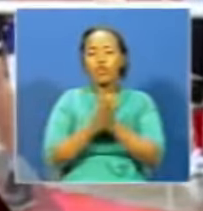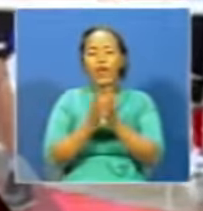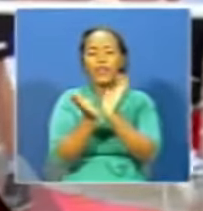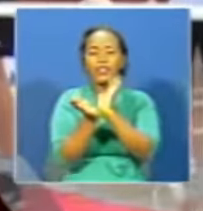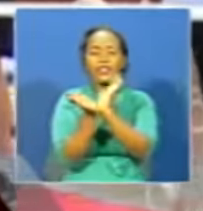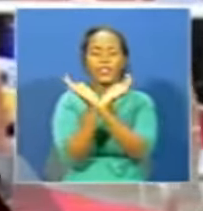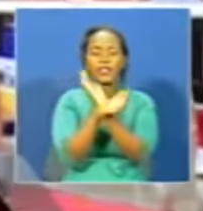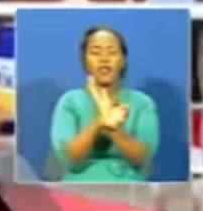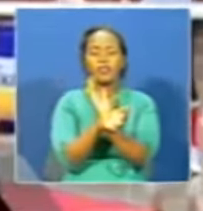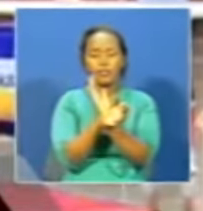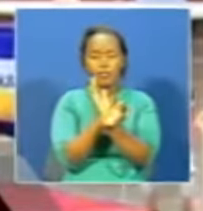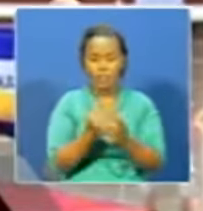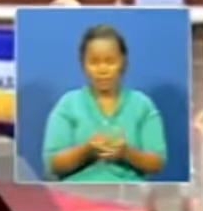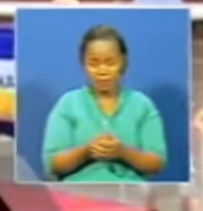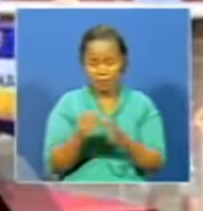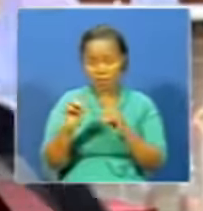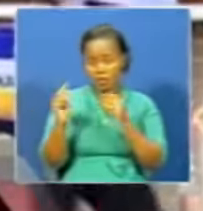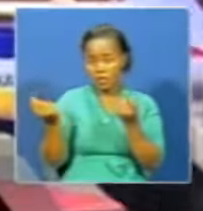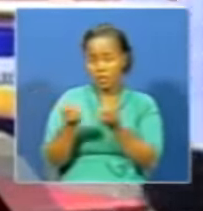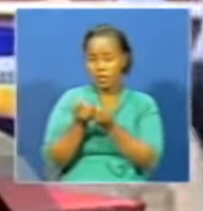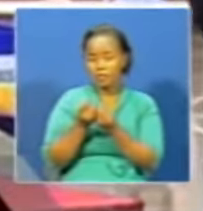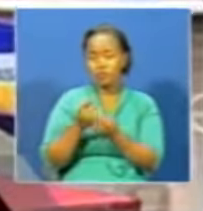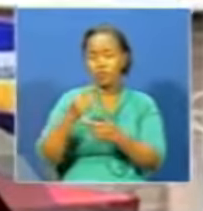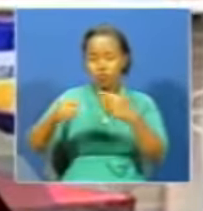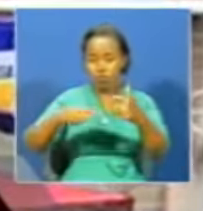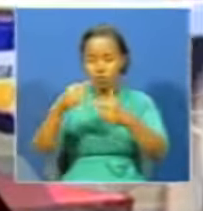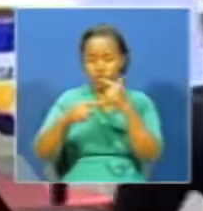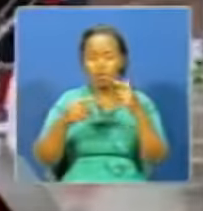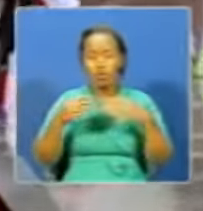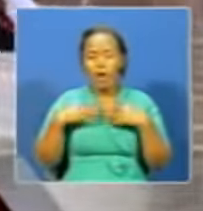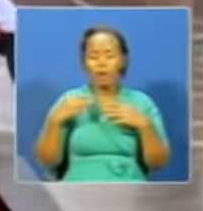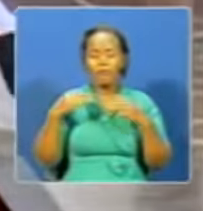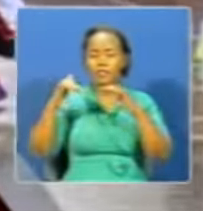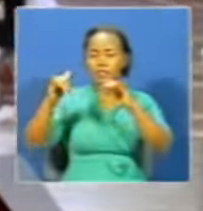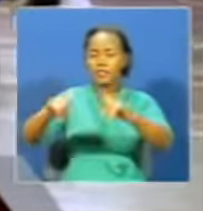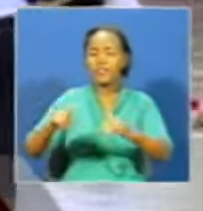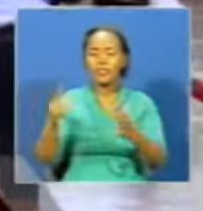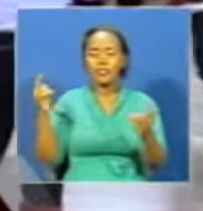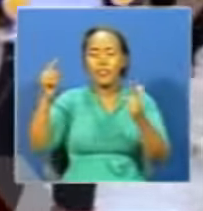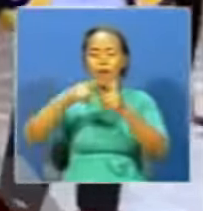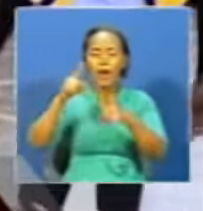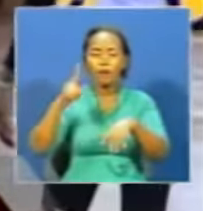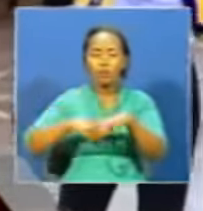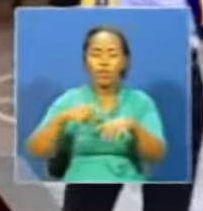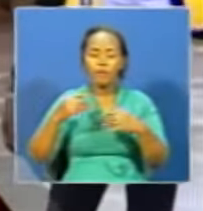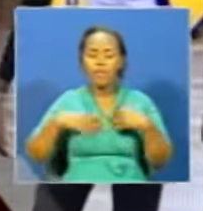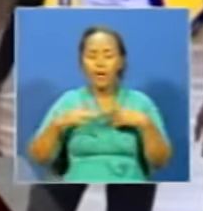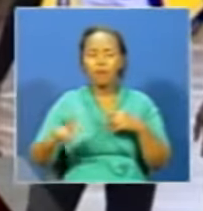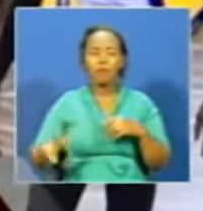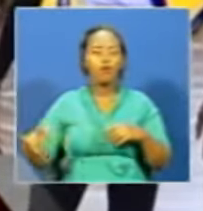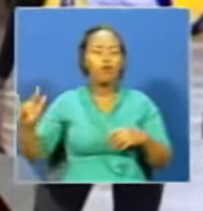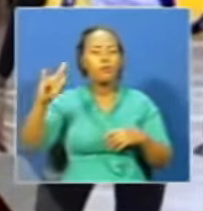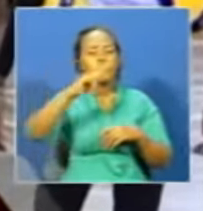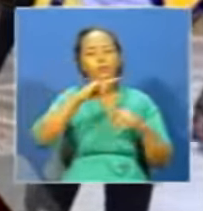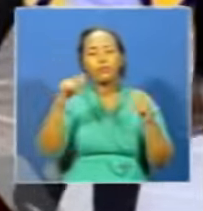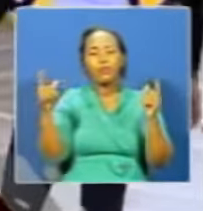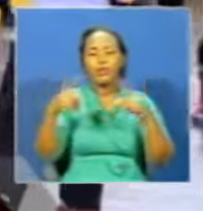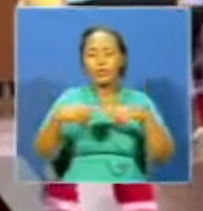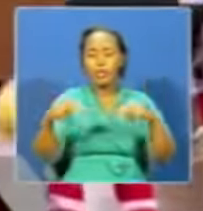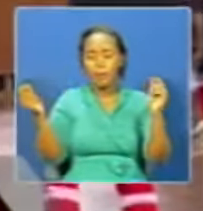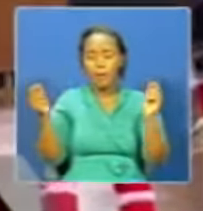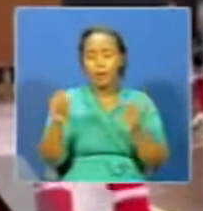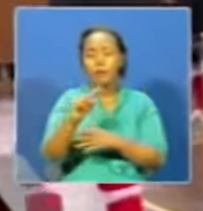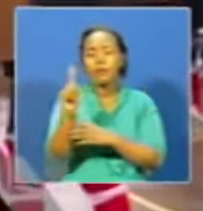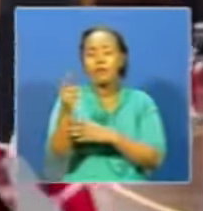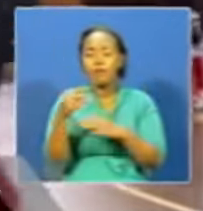respectively. The teams will reside in their respective camps up until they start leaving for Kurume City, with the first team scheduled to leave on the